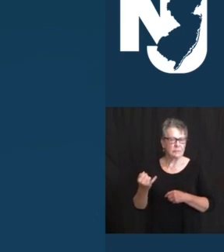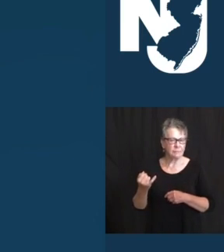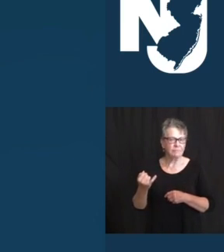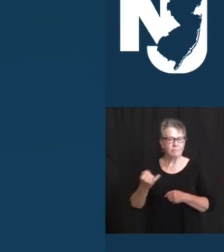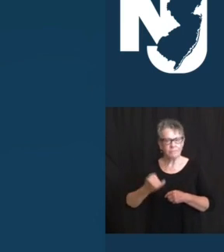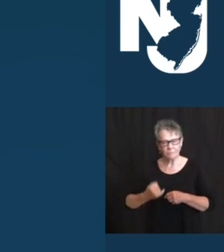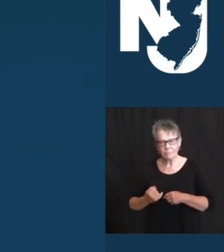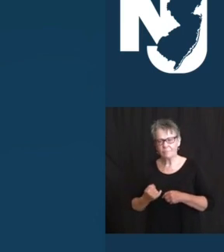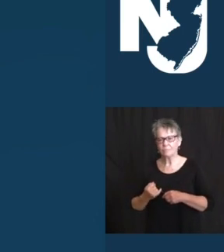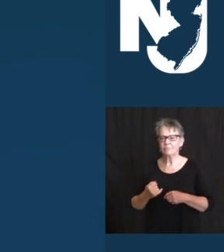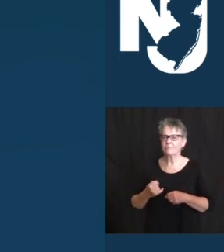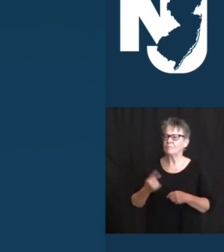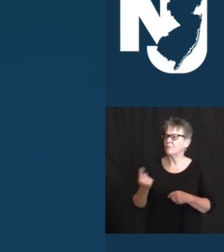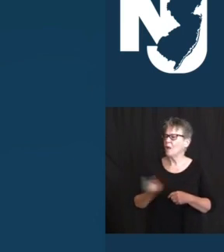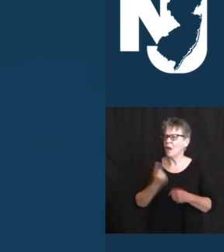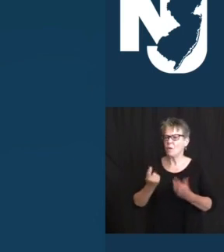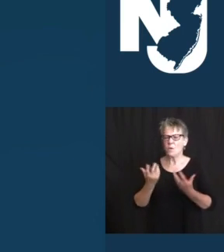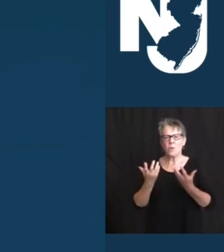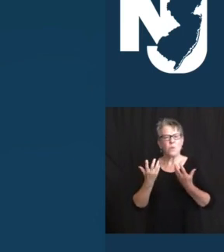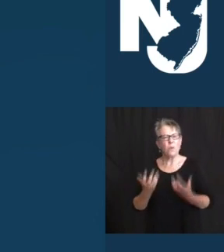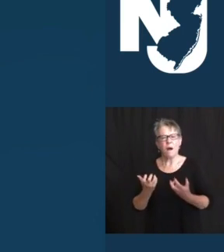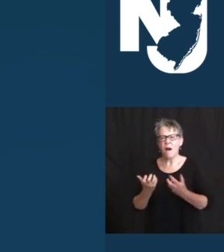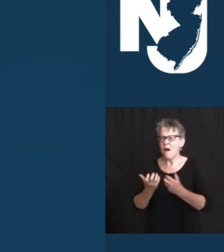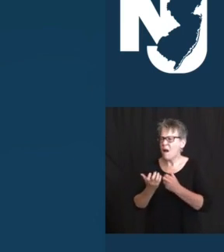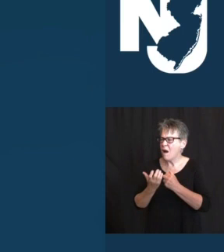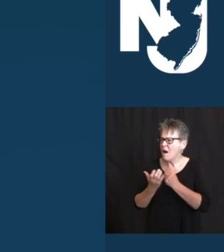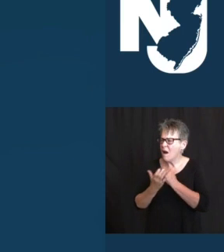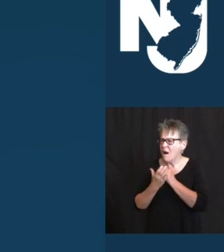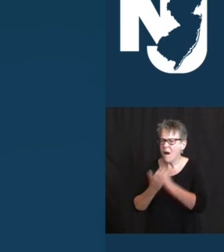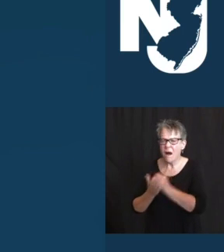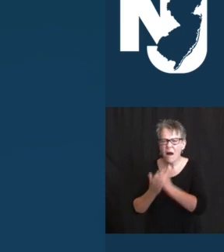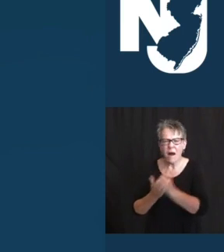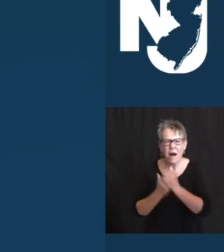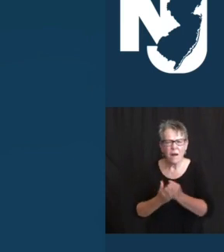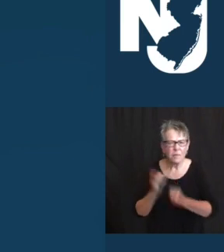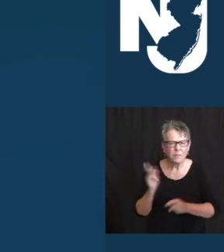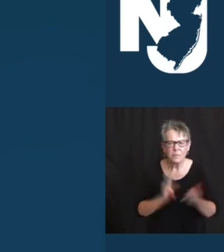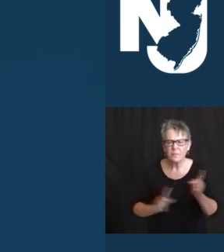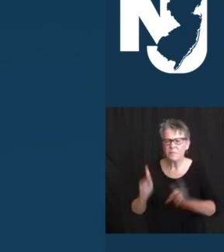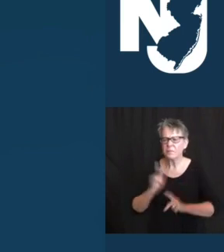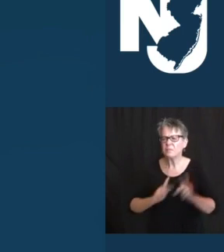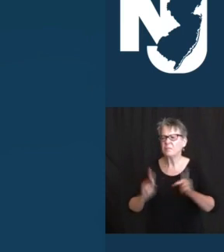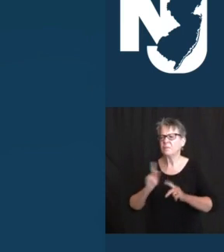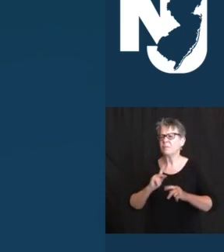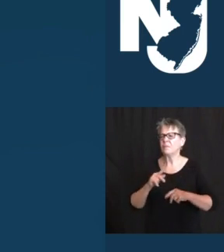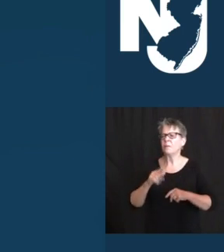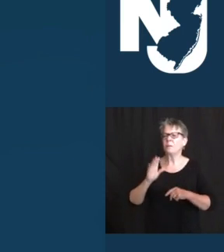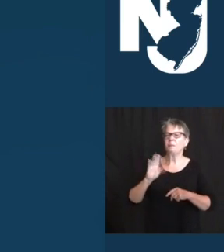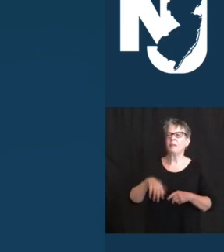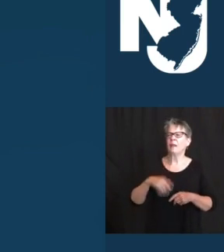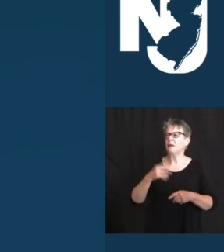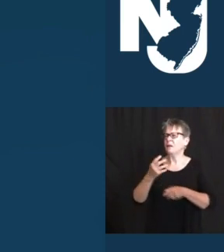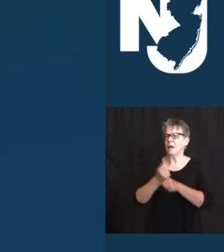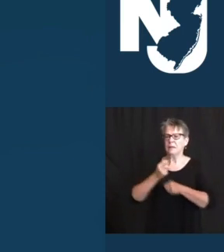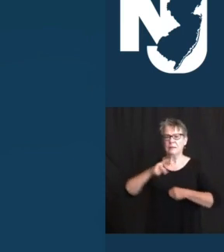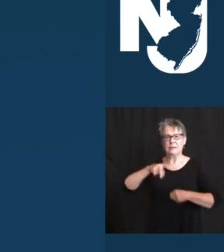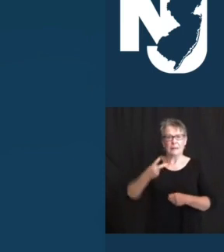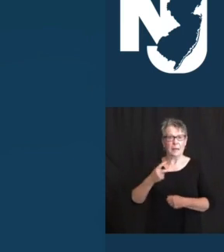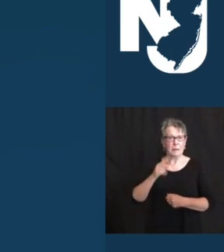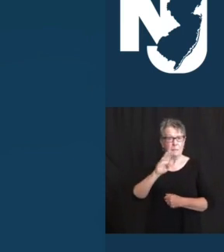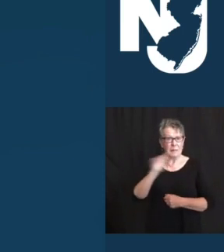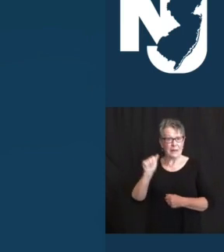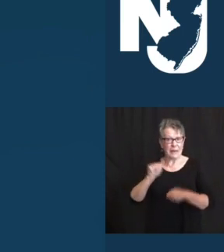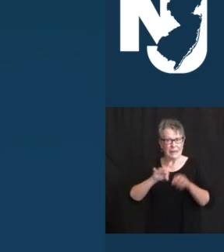beginning with a second bachelor's degree from the Brooklyn College of Pharmacy and eventually his medical degree from